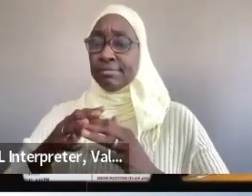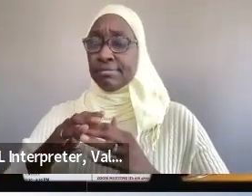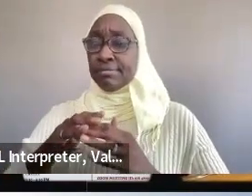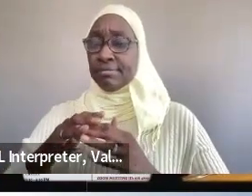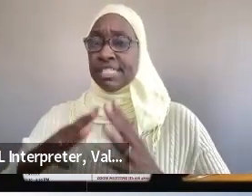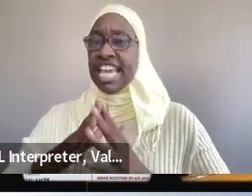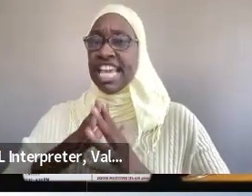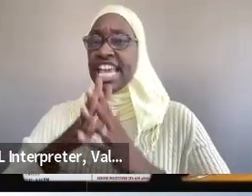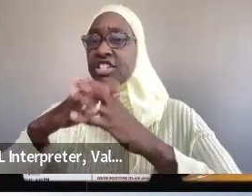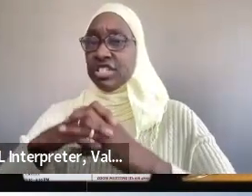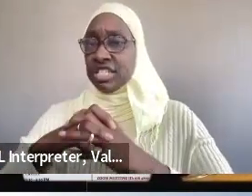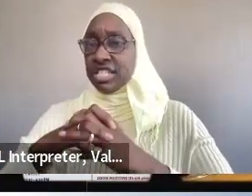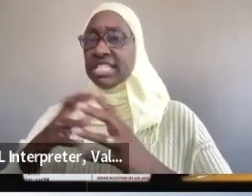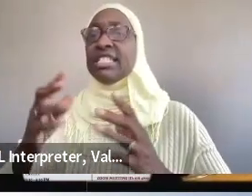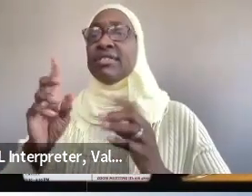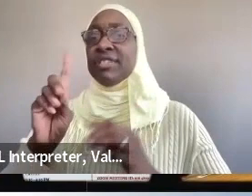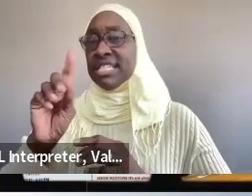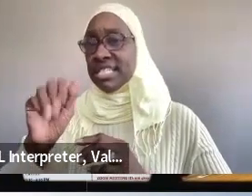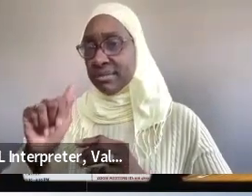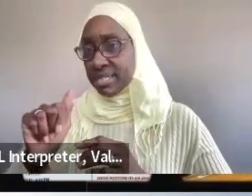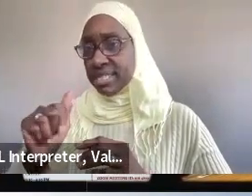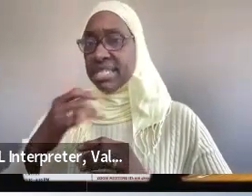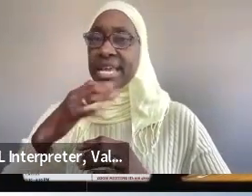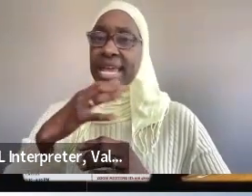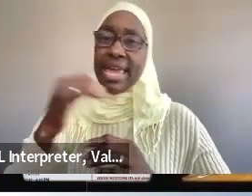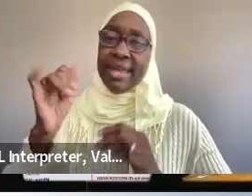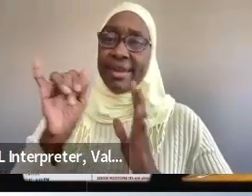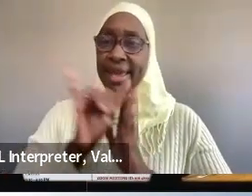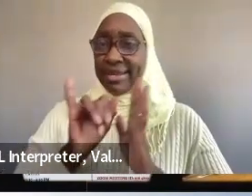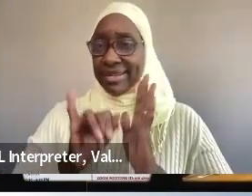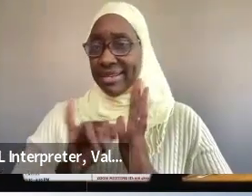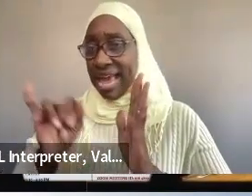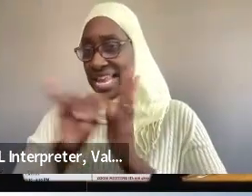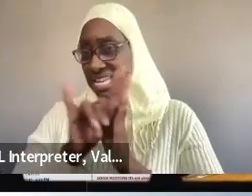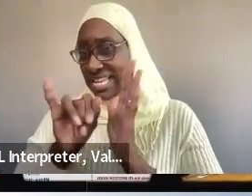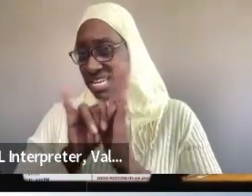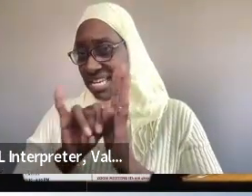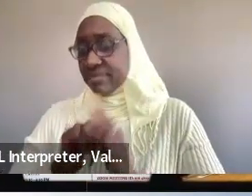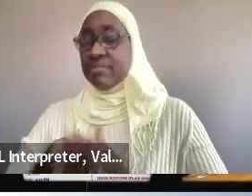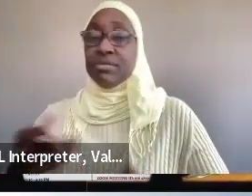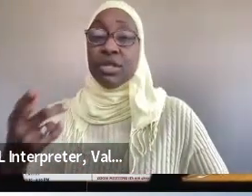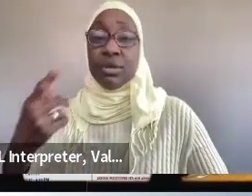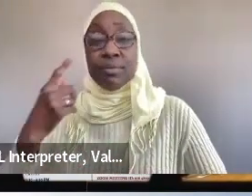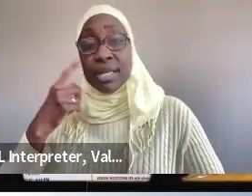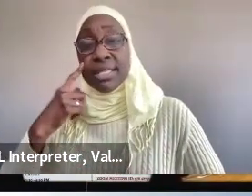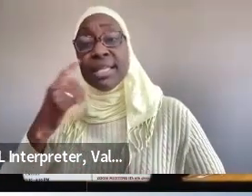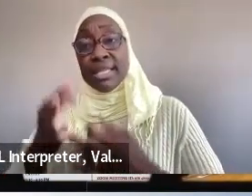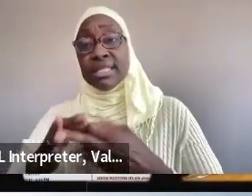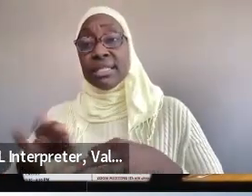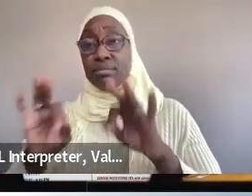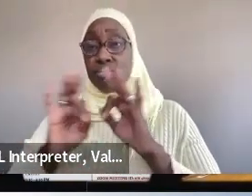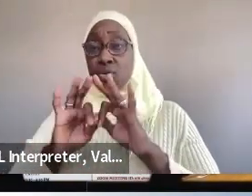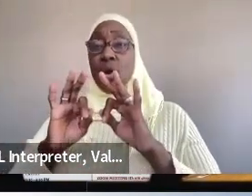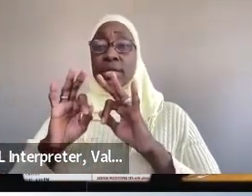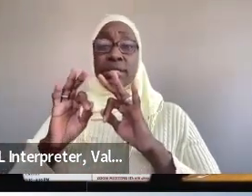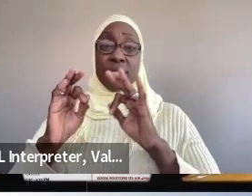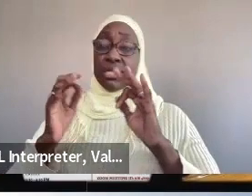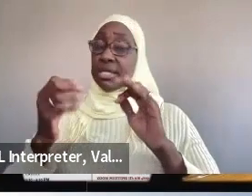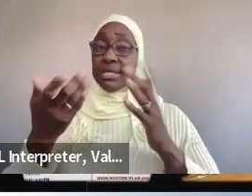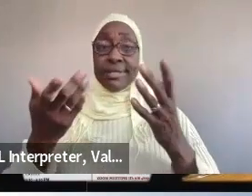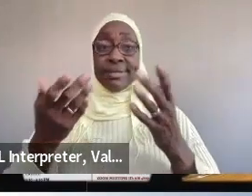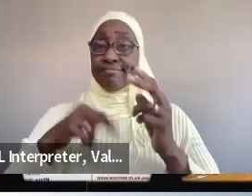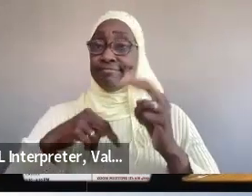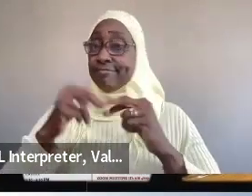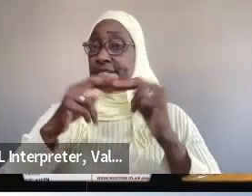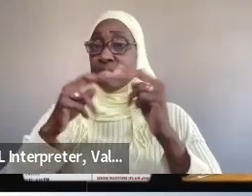those coalitions are really important to gaining larger numbers and continuing to build on the advocacy efforts of all the groups.